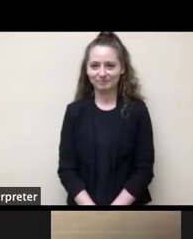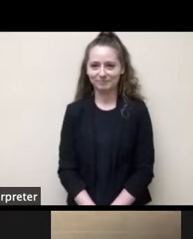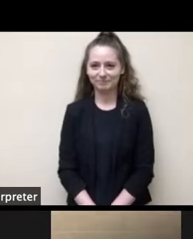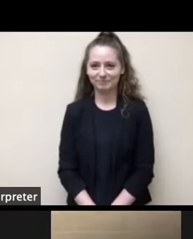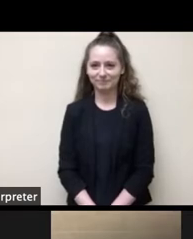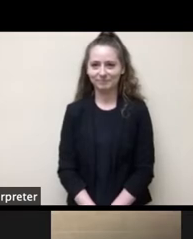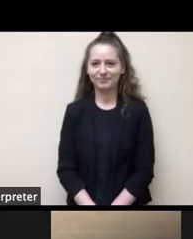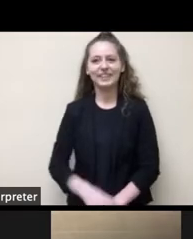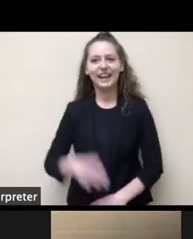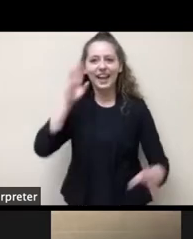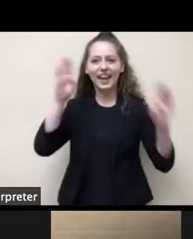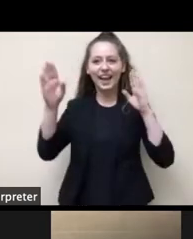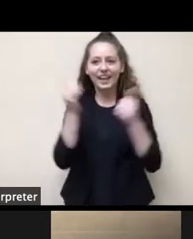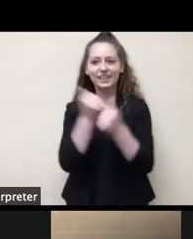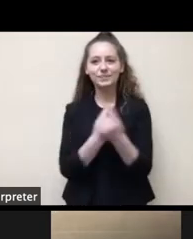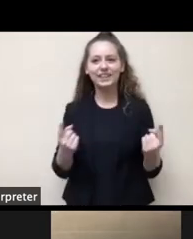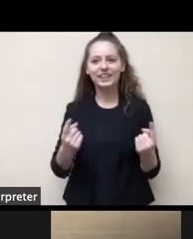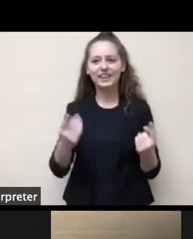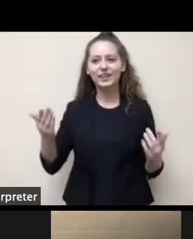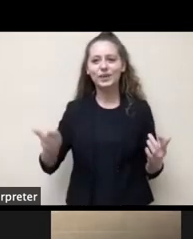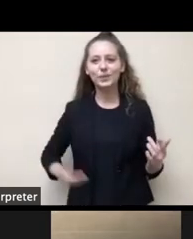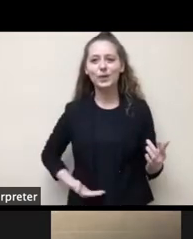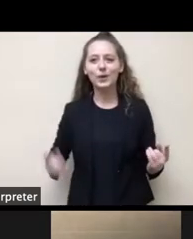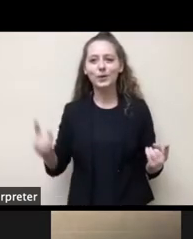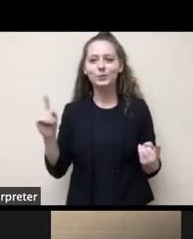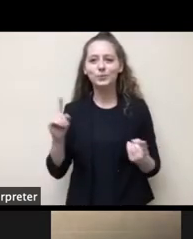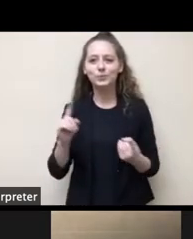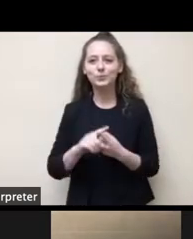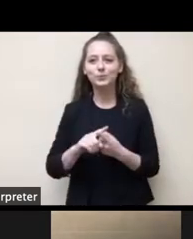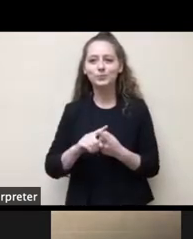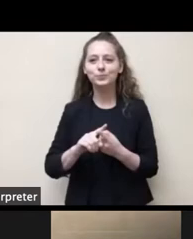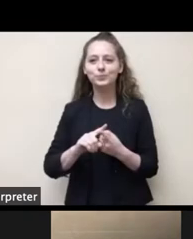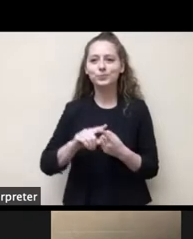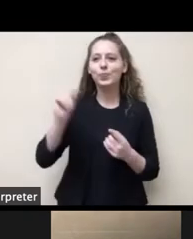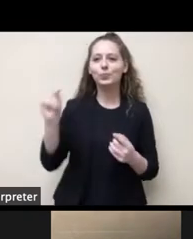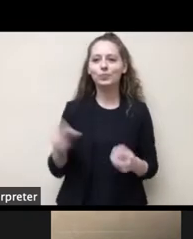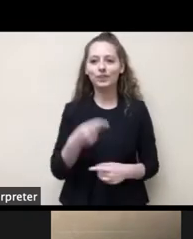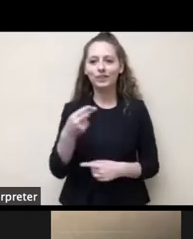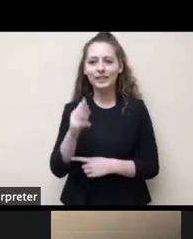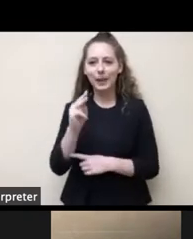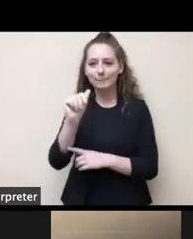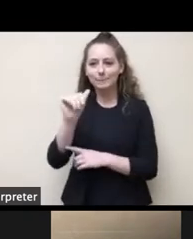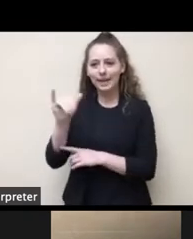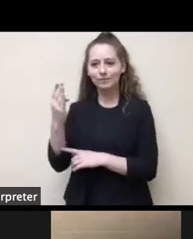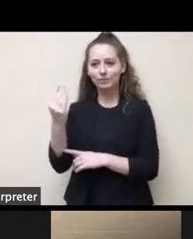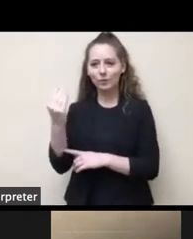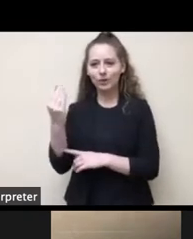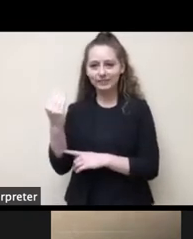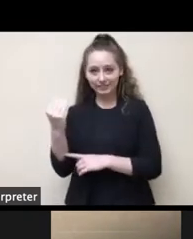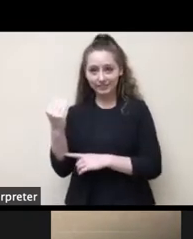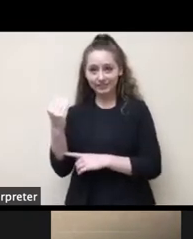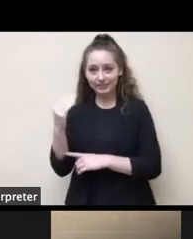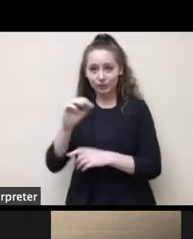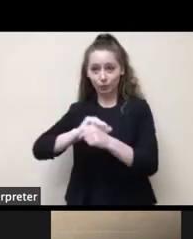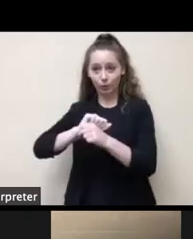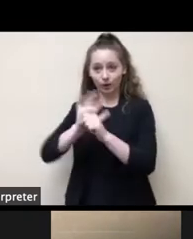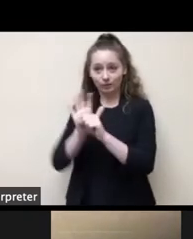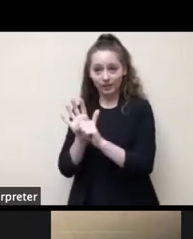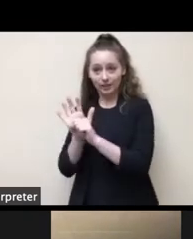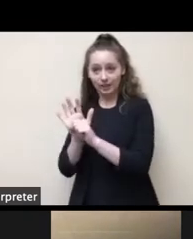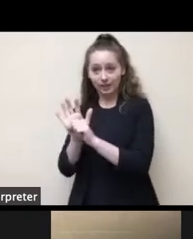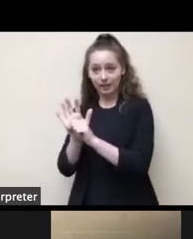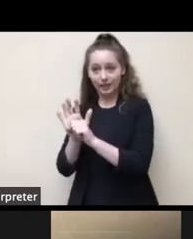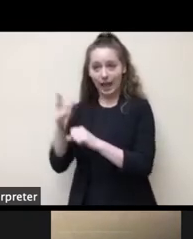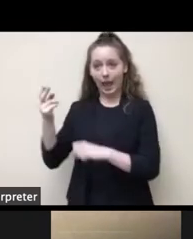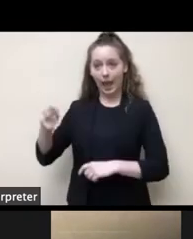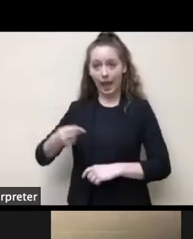Awesome. Hi, everybody. Welcome to Thursday, May 14th edition of the COVID-19 Hammond